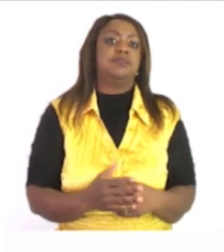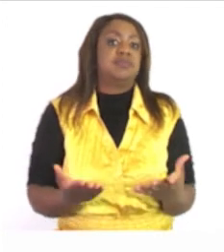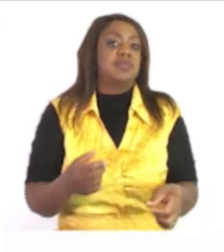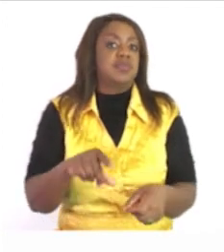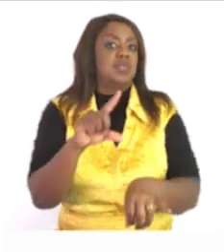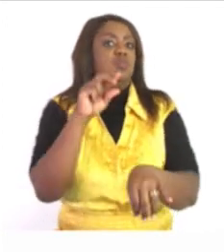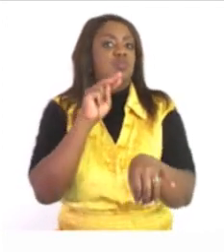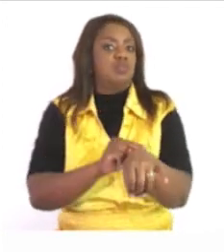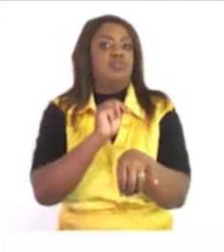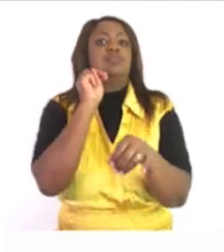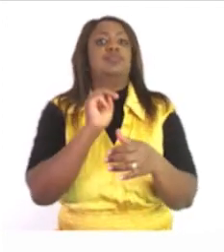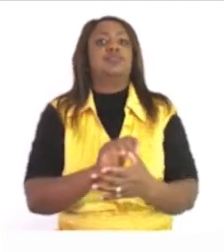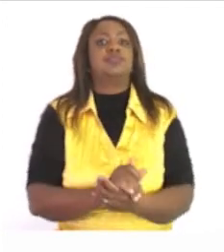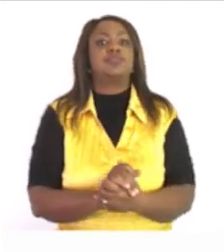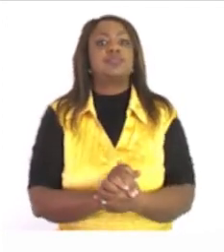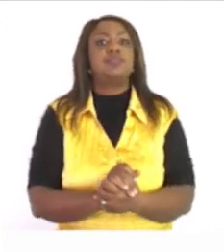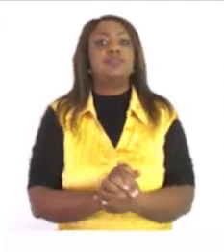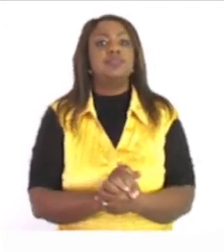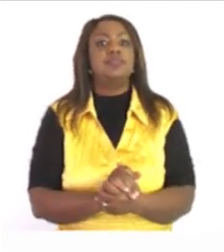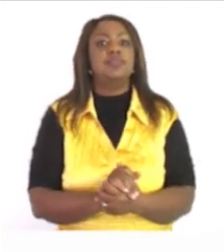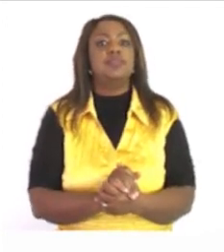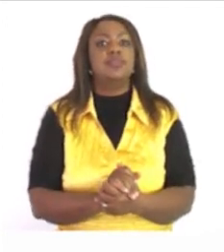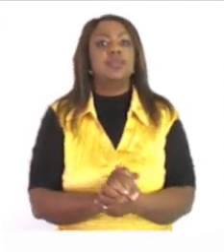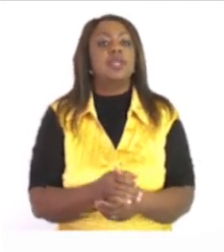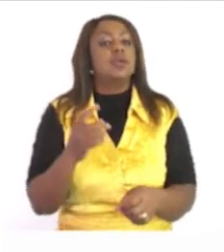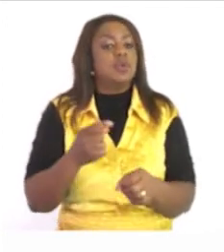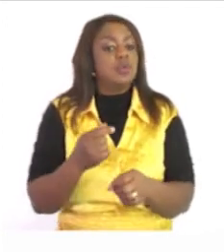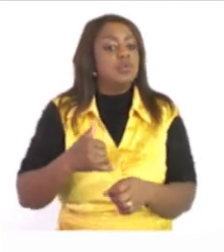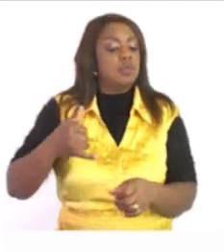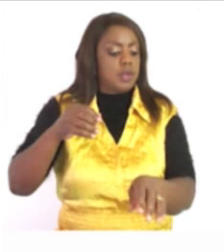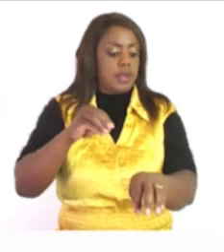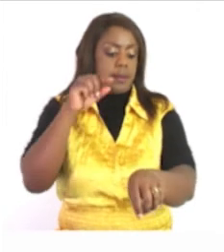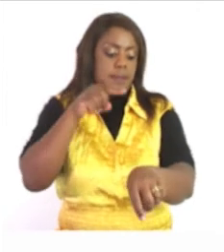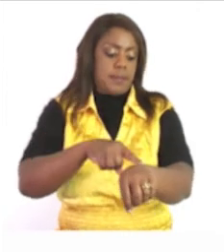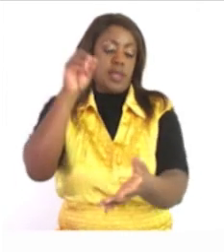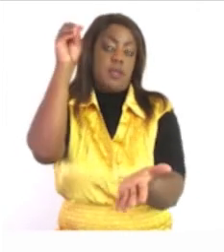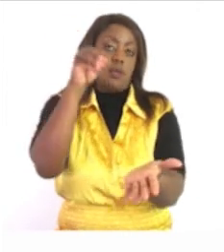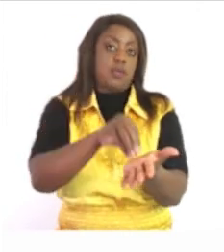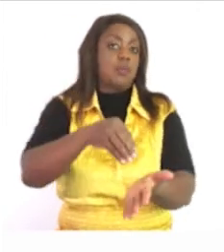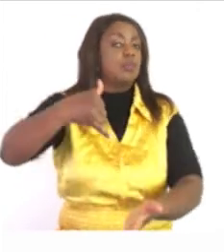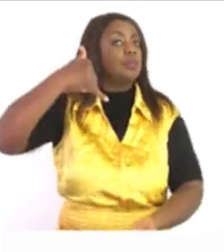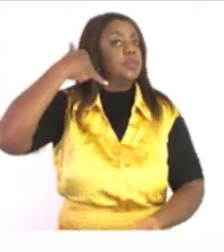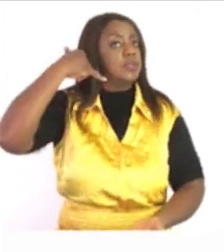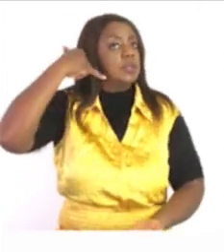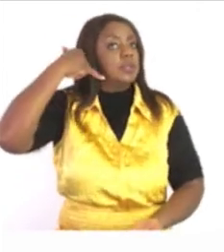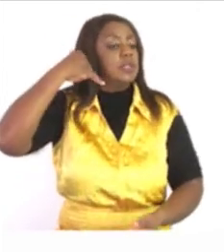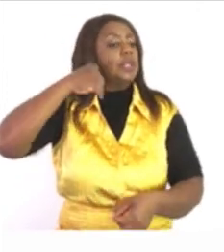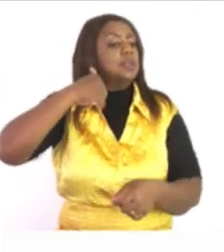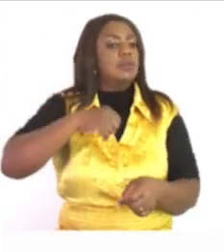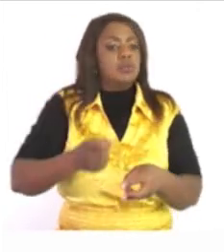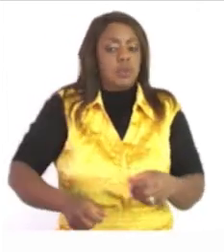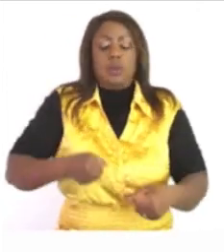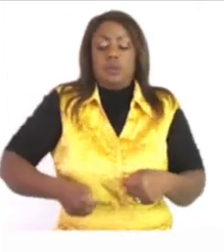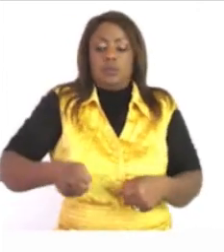is better to be tested. Seek medical attention. Call in advance. So instead of going to the